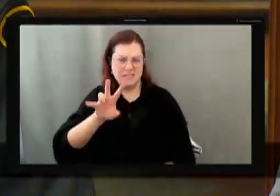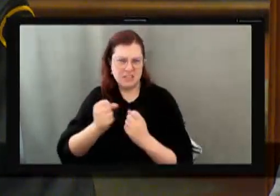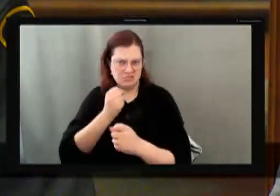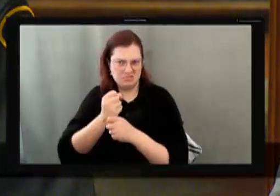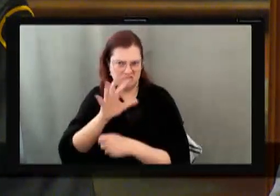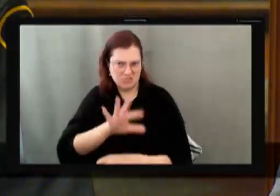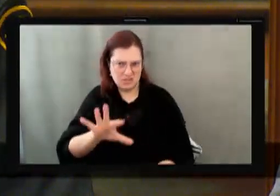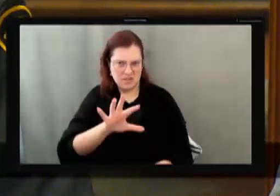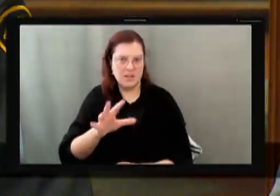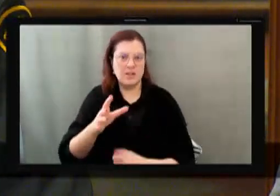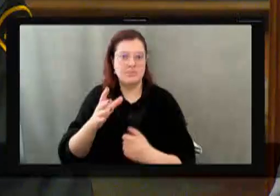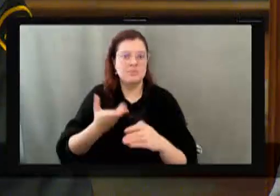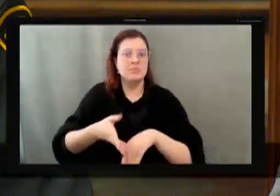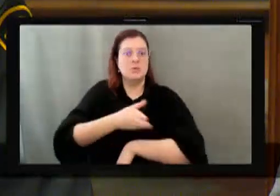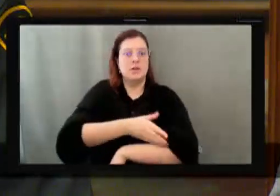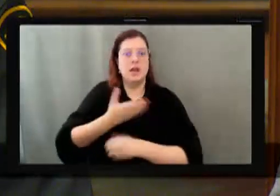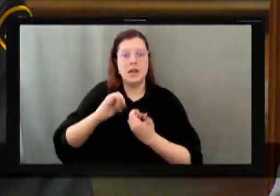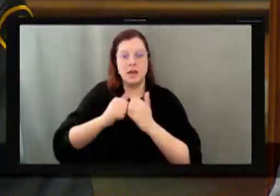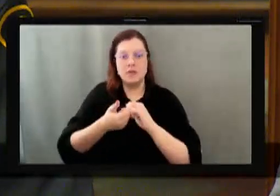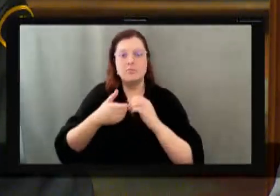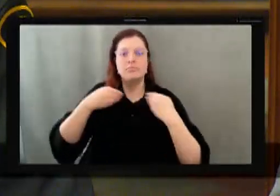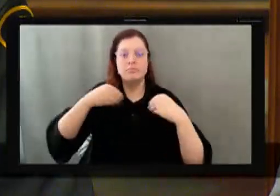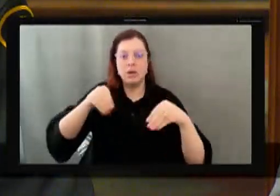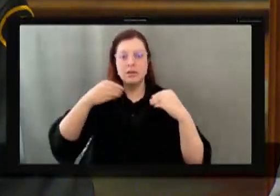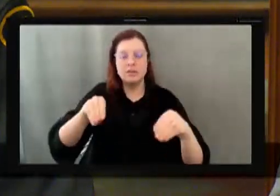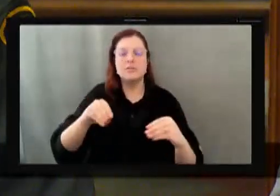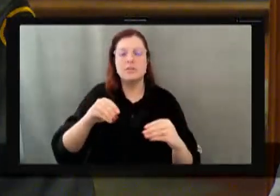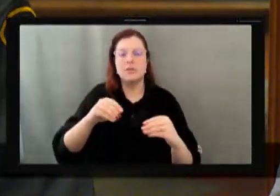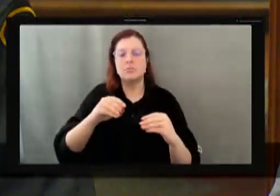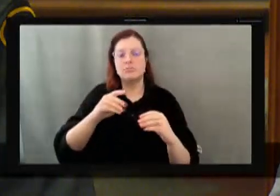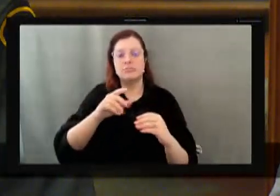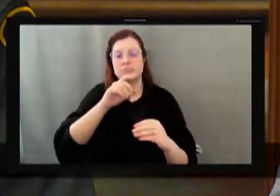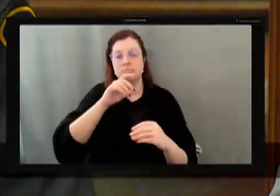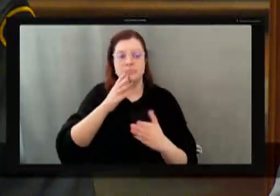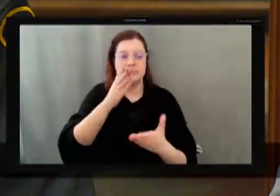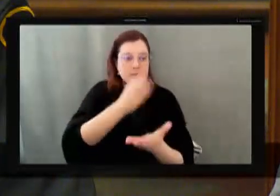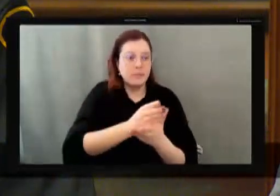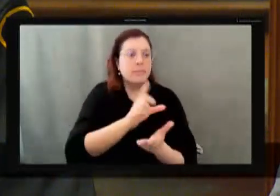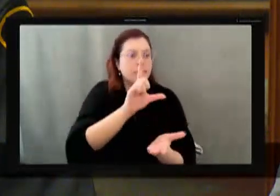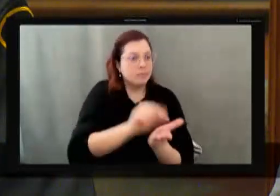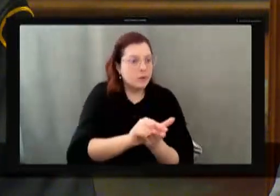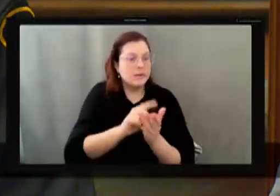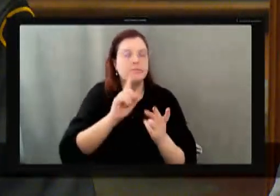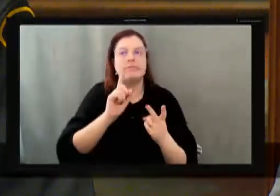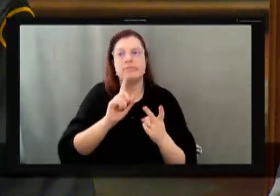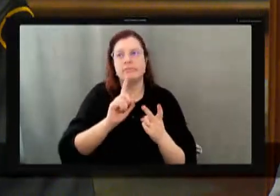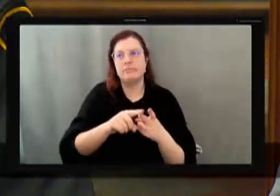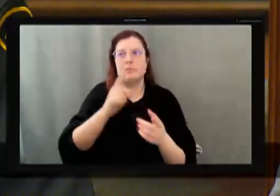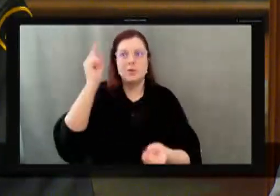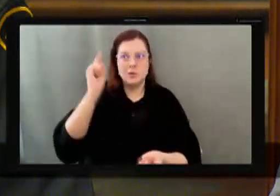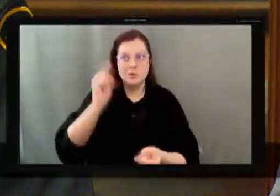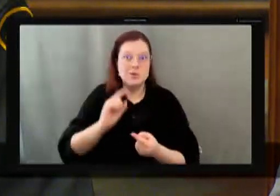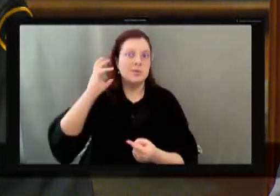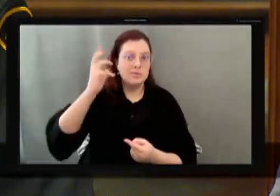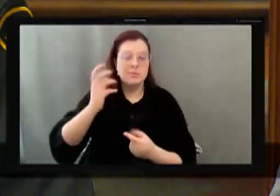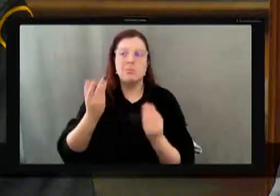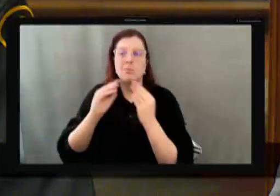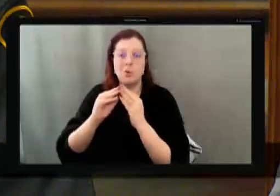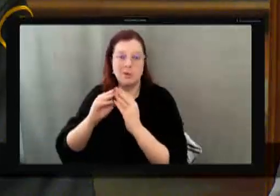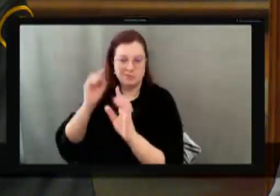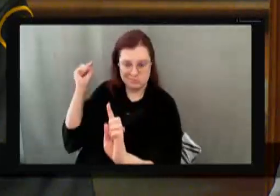their department. So largely going away from print media or radio and going to more targeted marketing through social